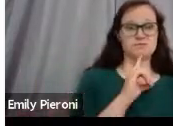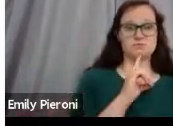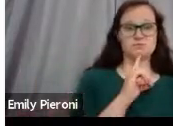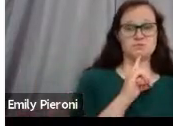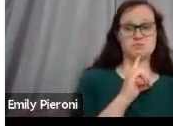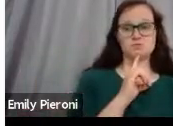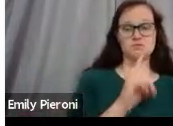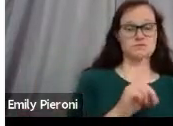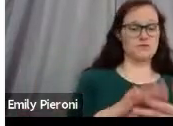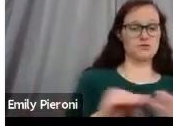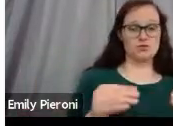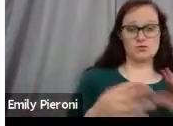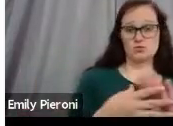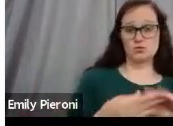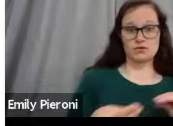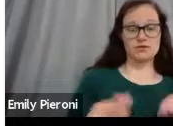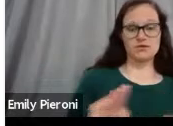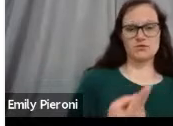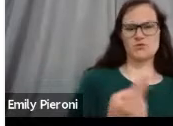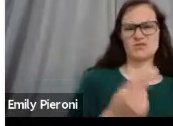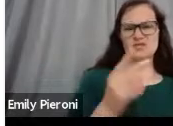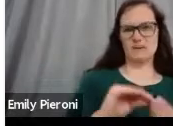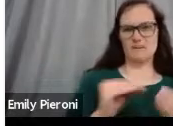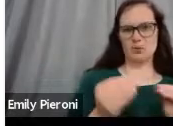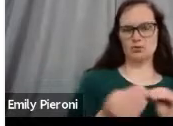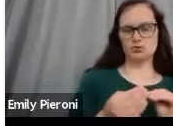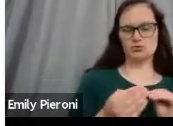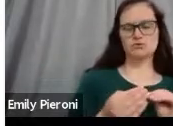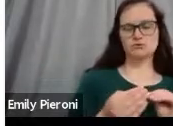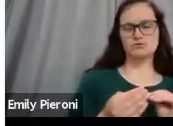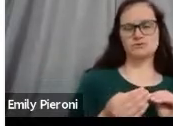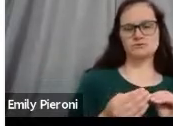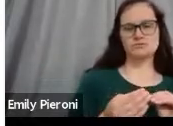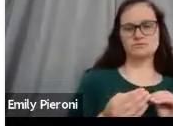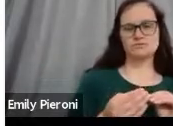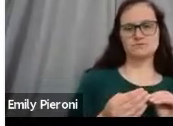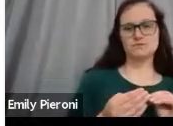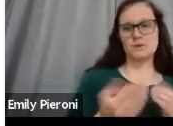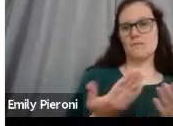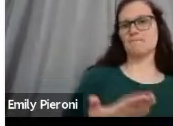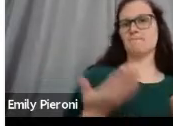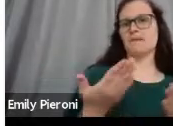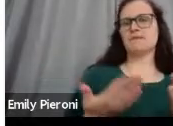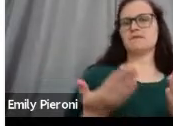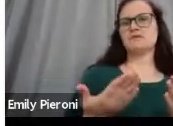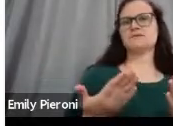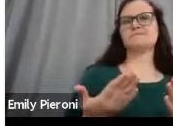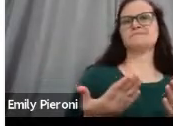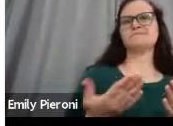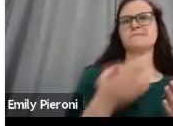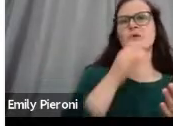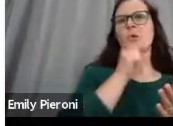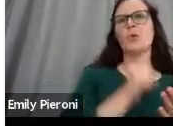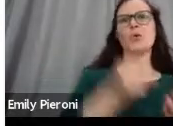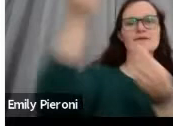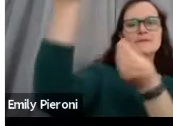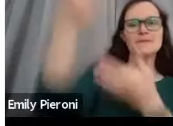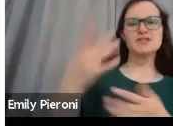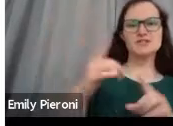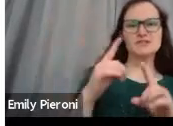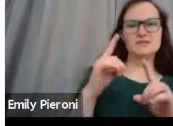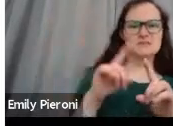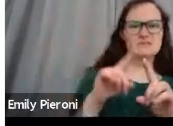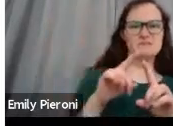as storytelling and using data. So this may just be a refresher for a lot of you, because I see